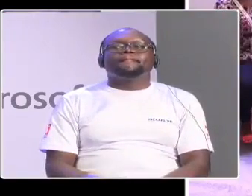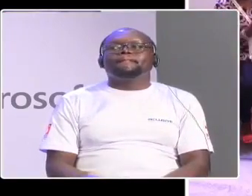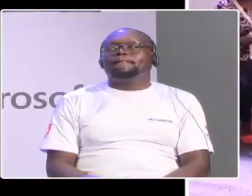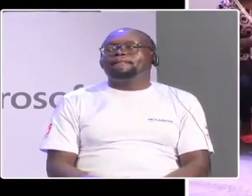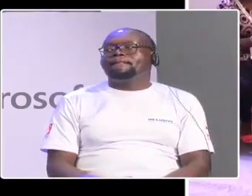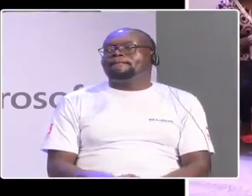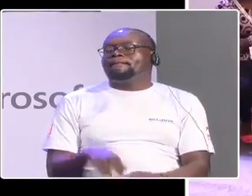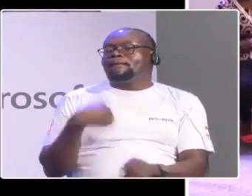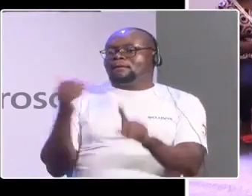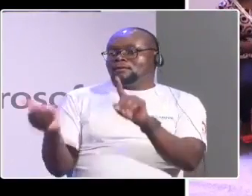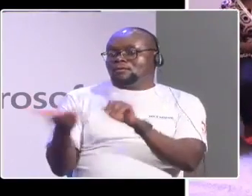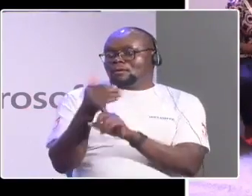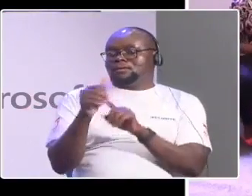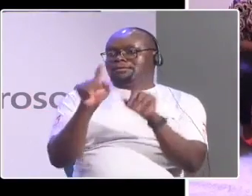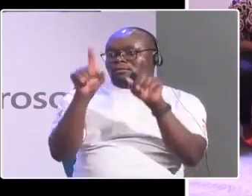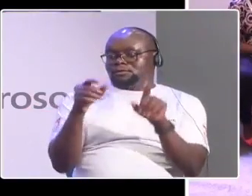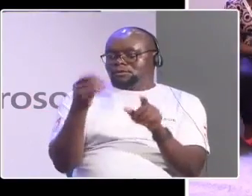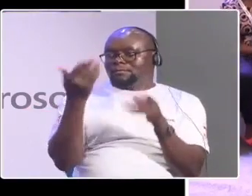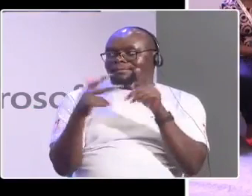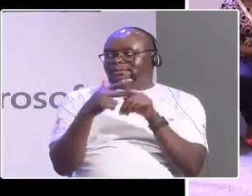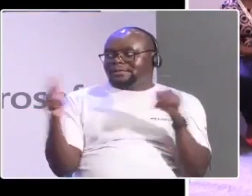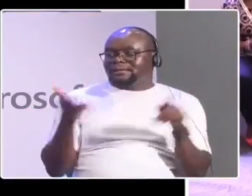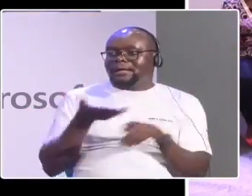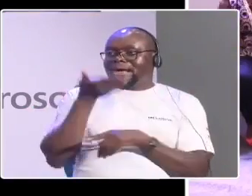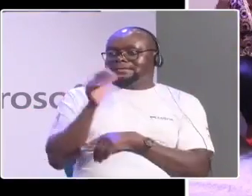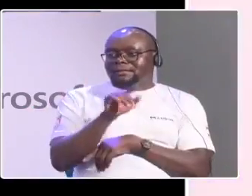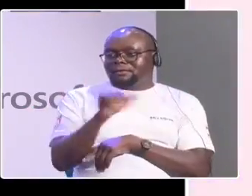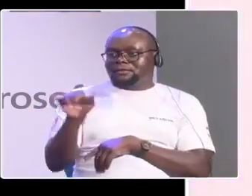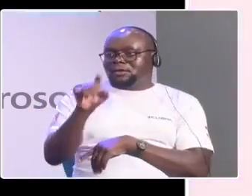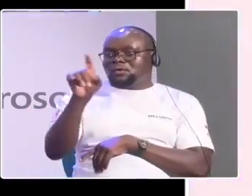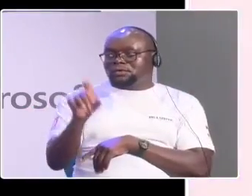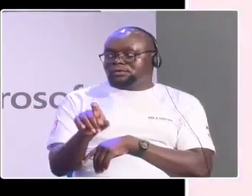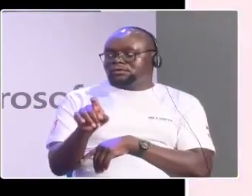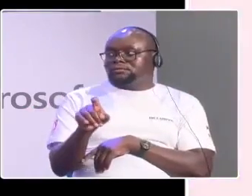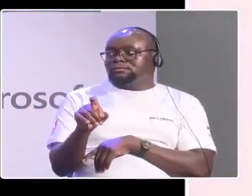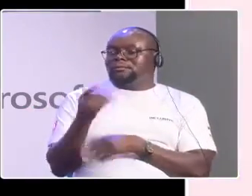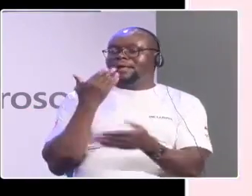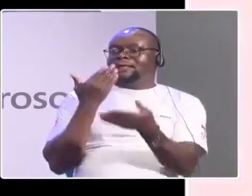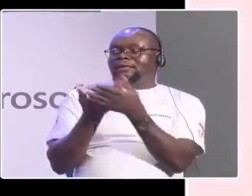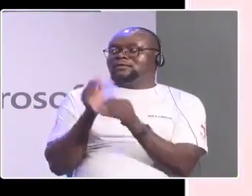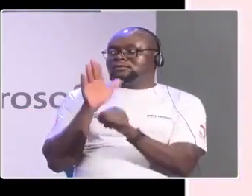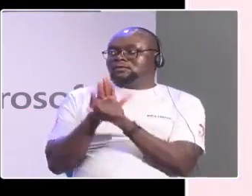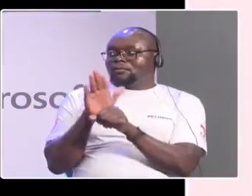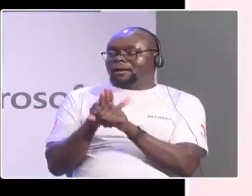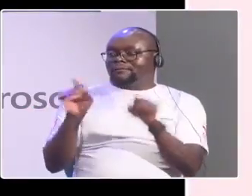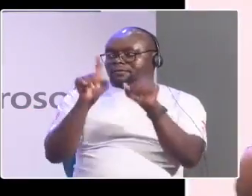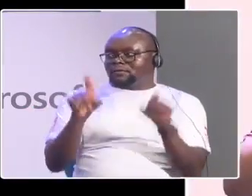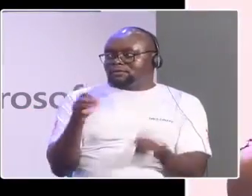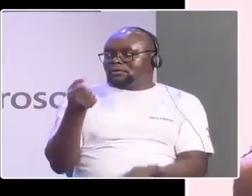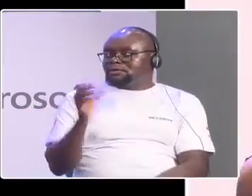You got the questions, so maybe you can start answering them. Thank you so much for the questions.